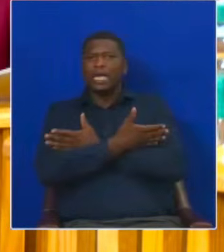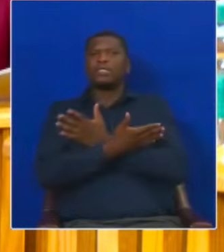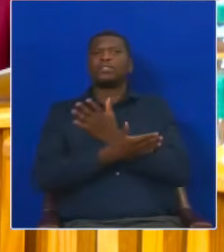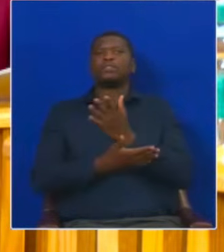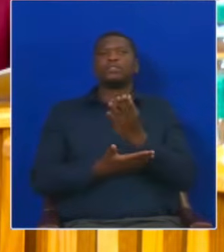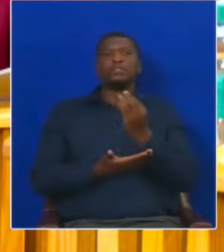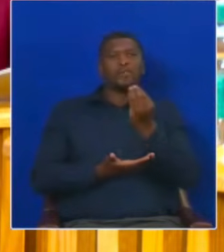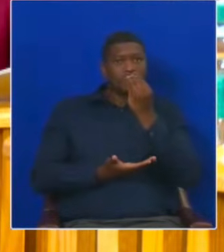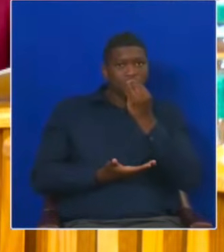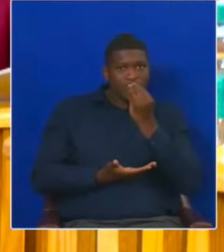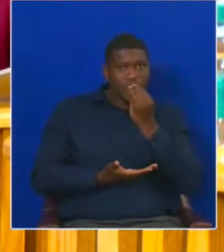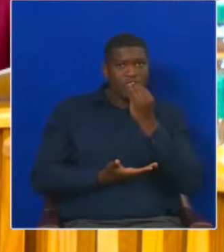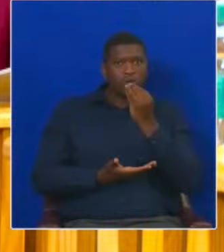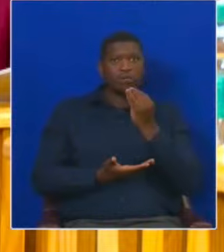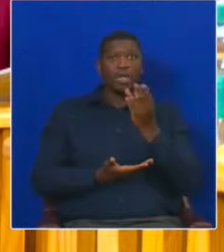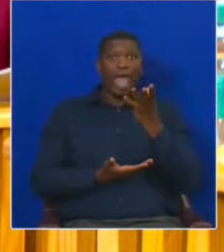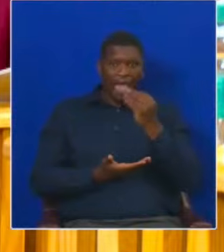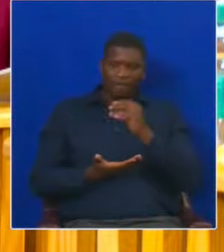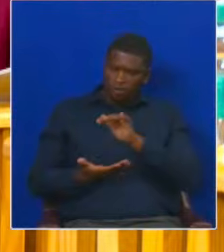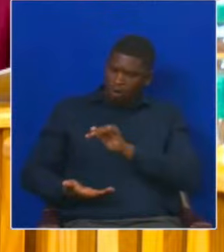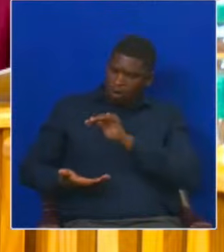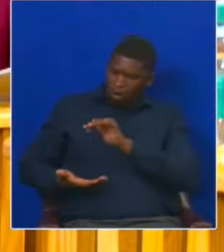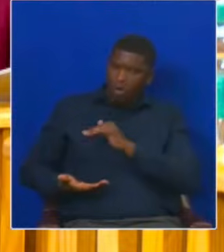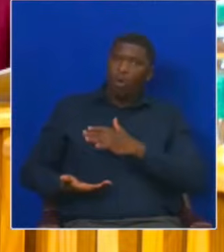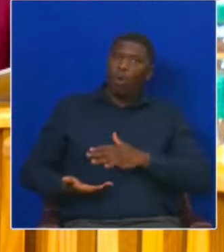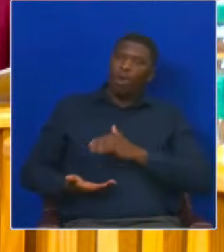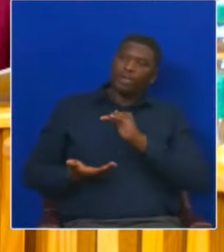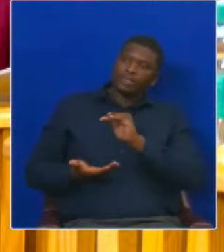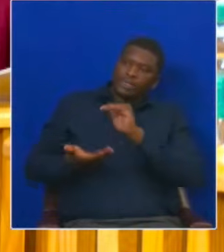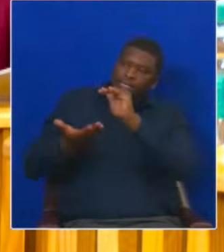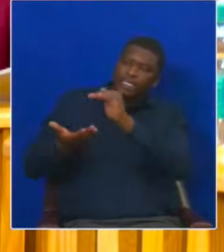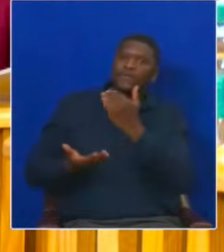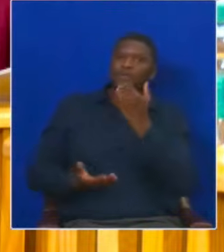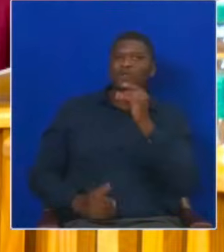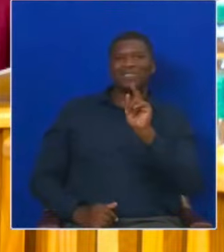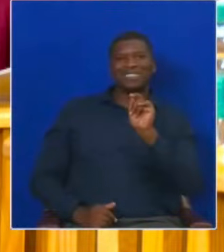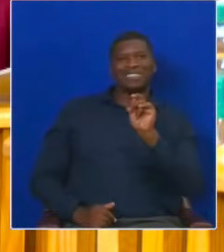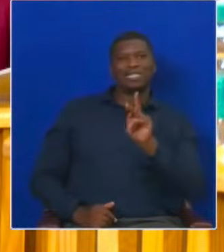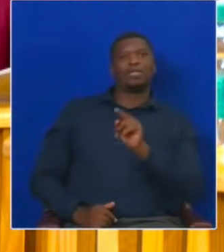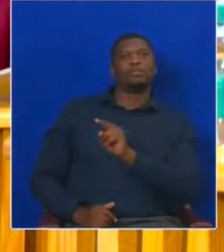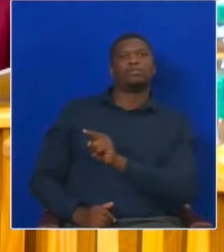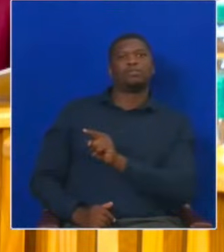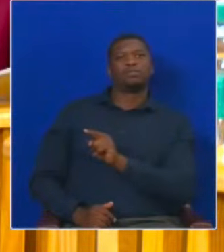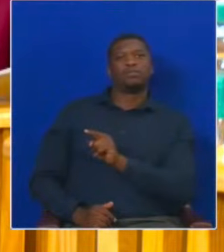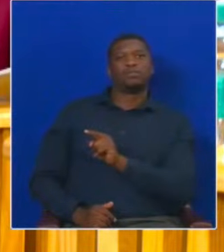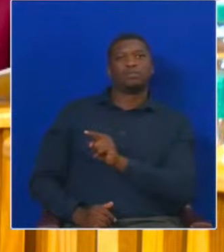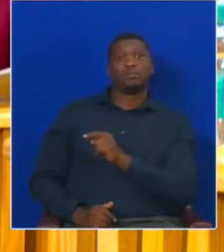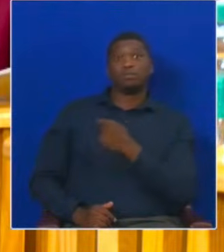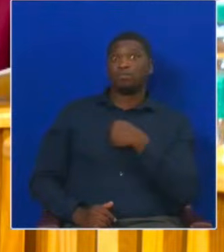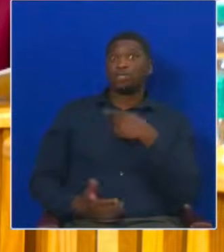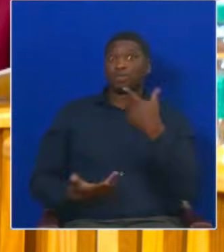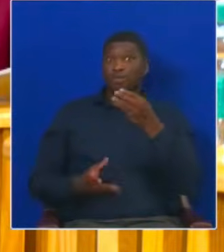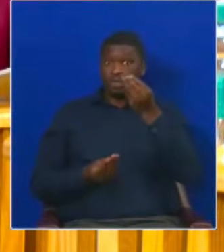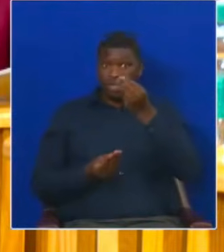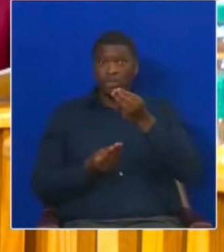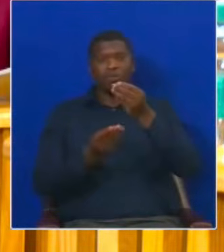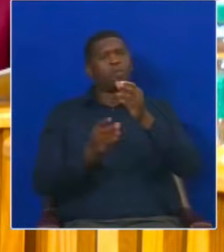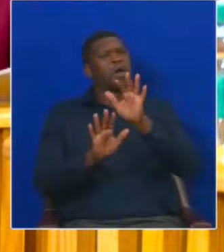wanted to hand over to Katiso Molefe. I then told him that food is not allowed as